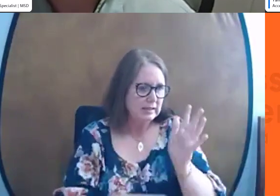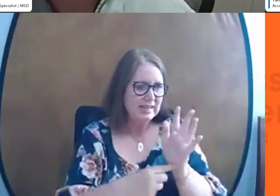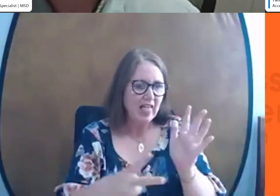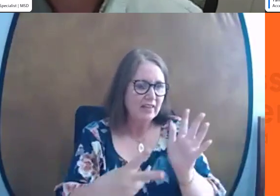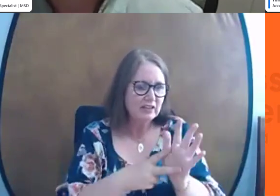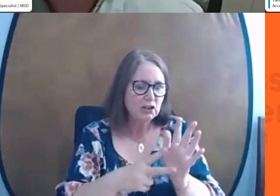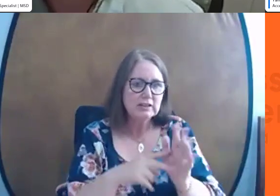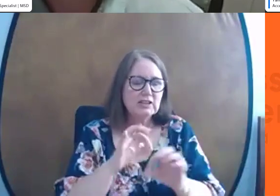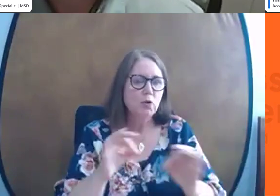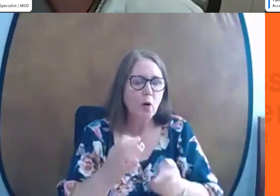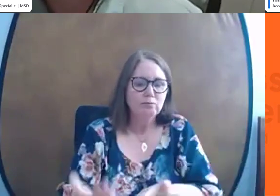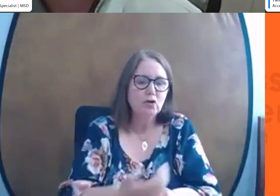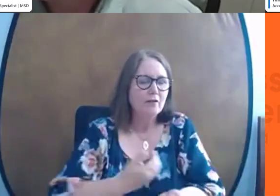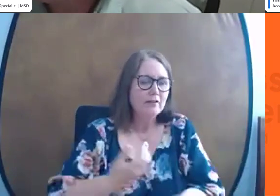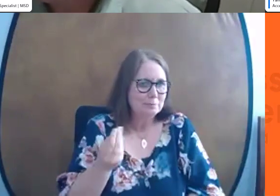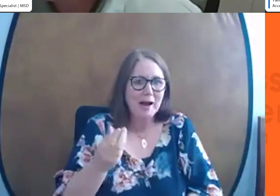I also have some concerns.